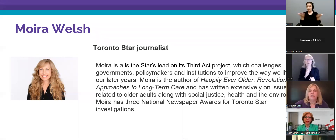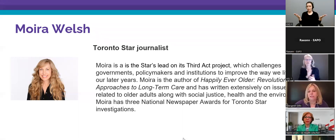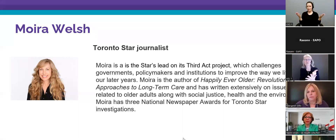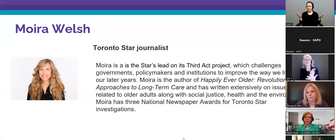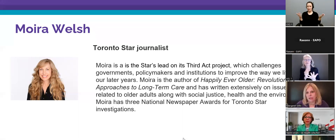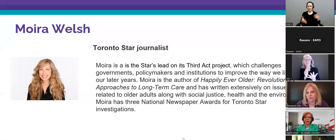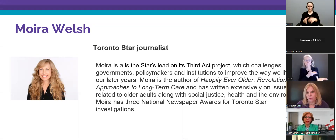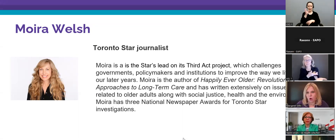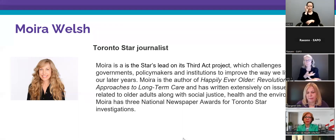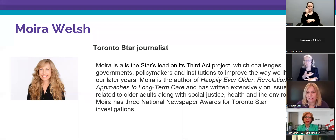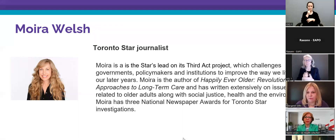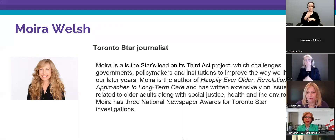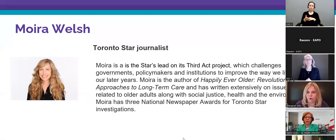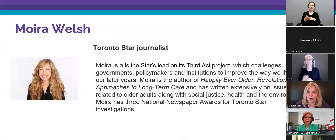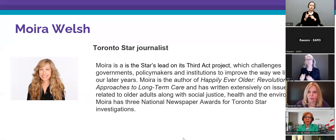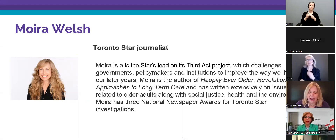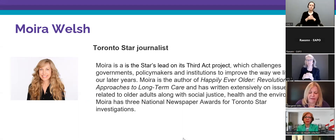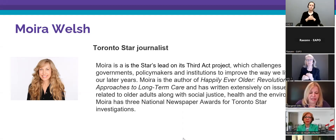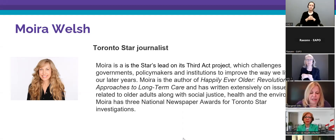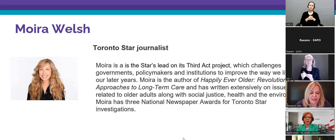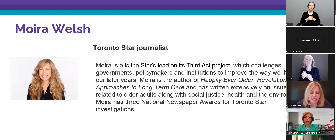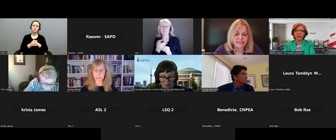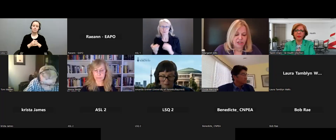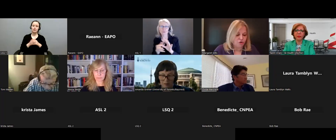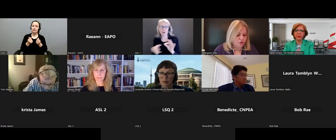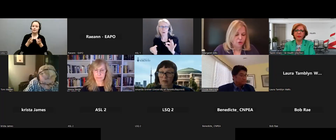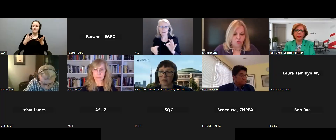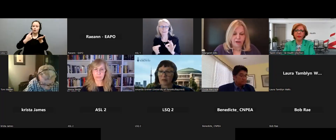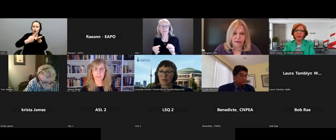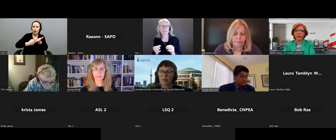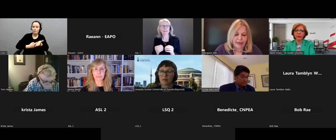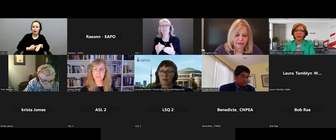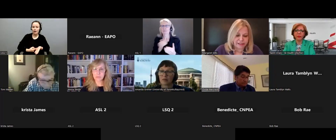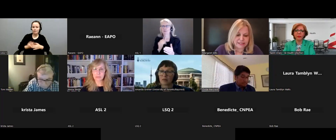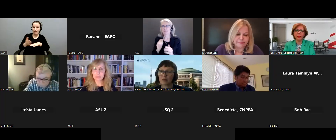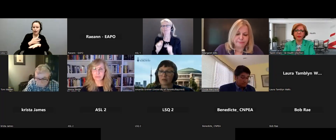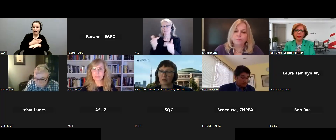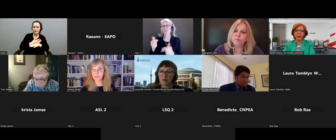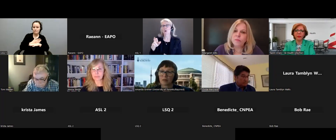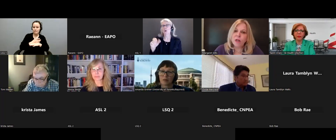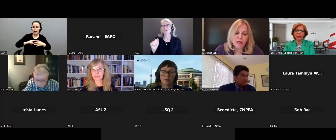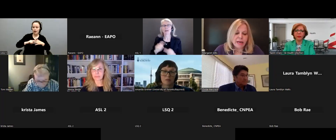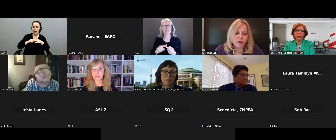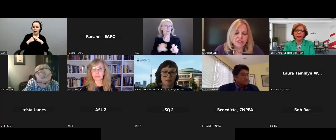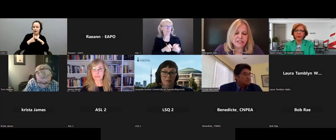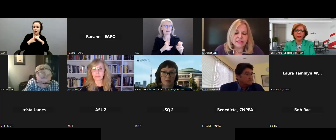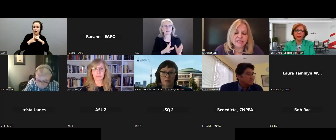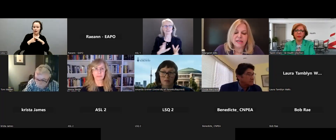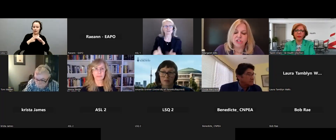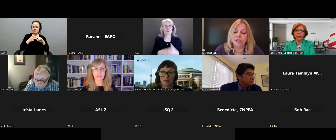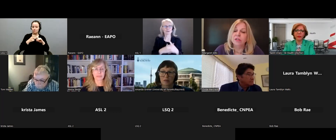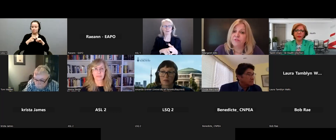second to make a few comments before we hand the stage over to Laura and our panelists. Now,